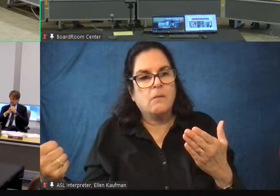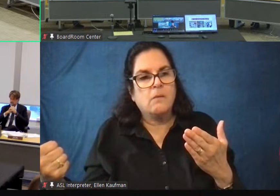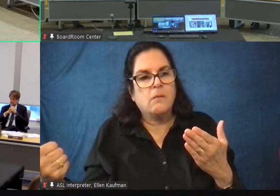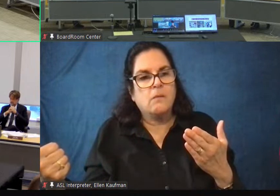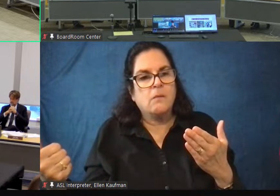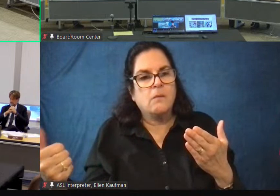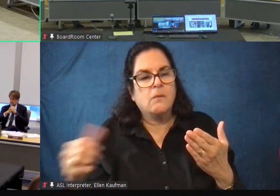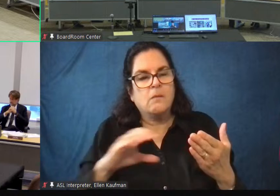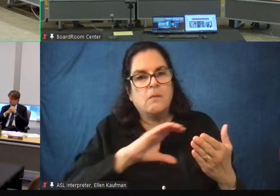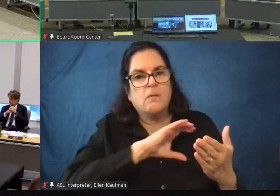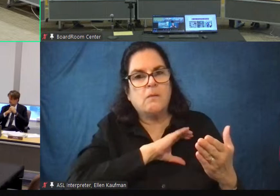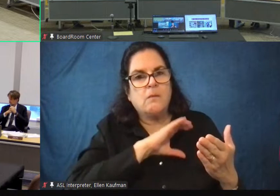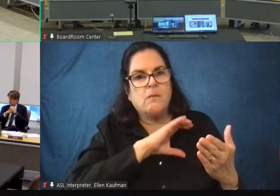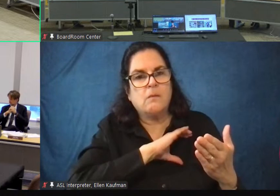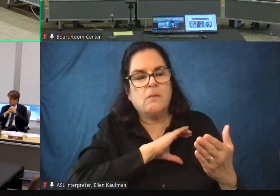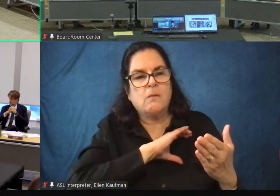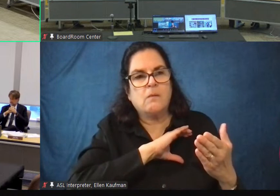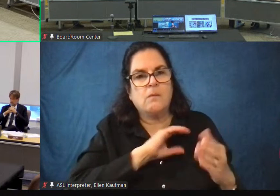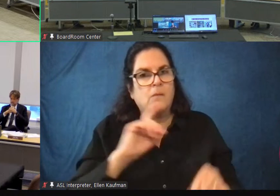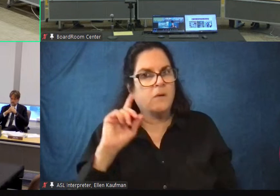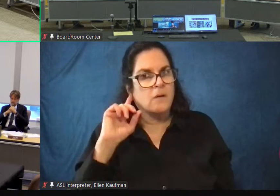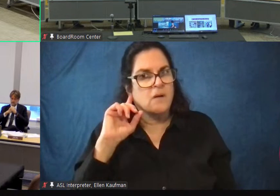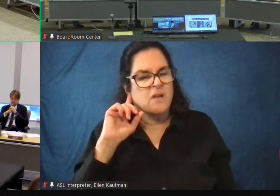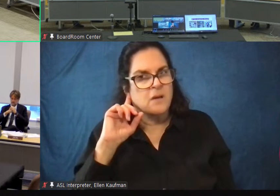apart from the dedicated mass transit police.